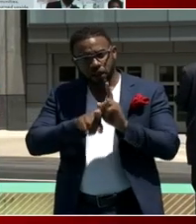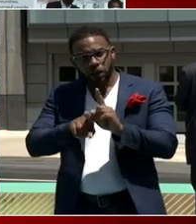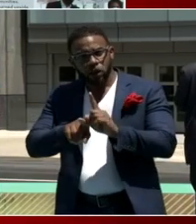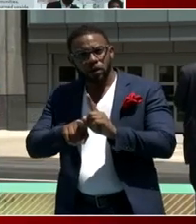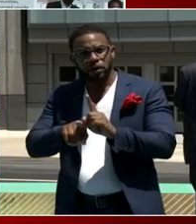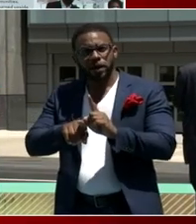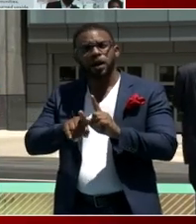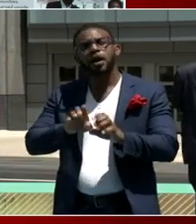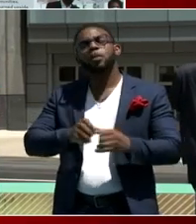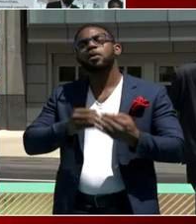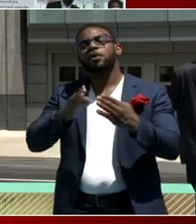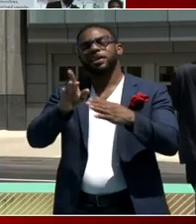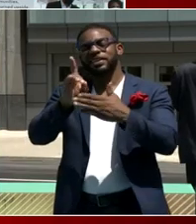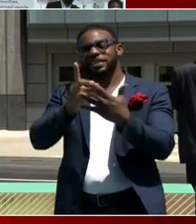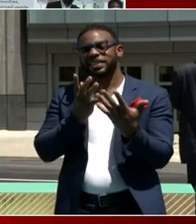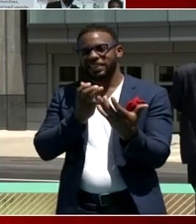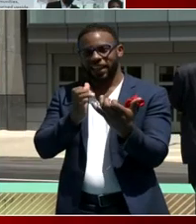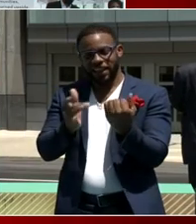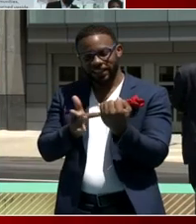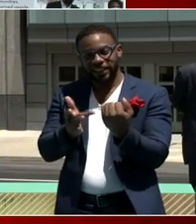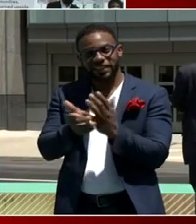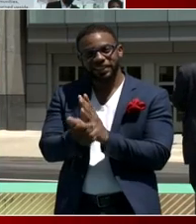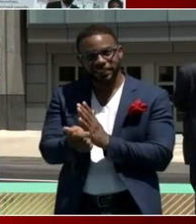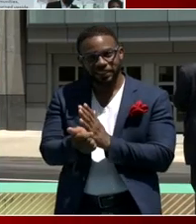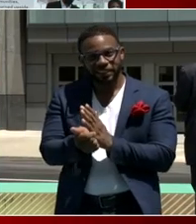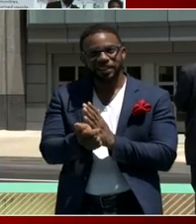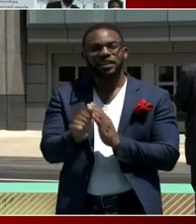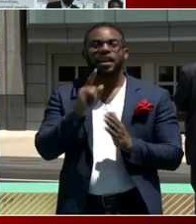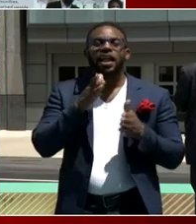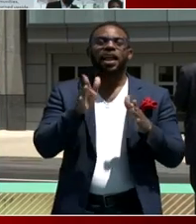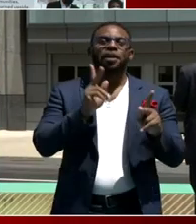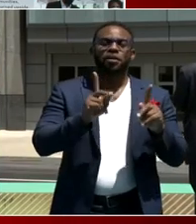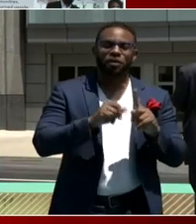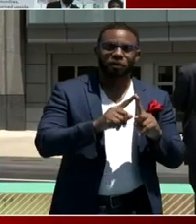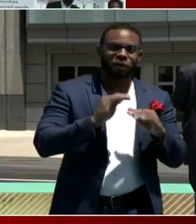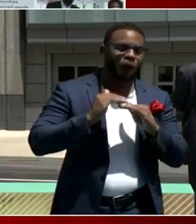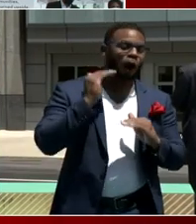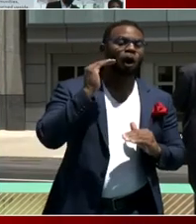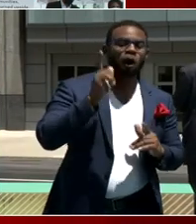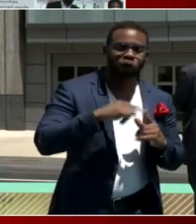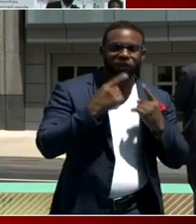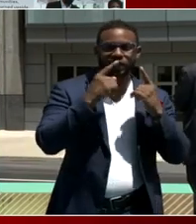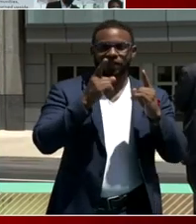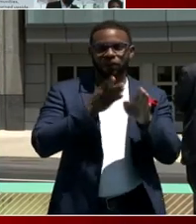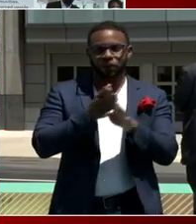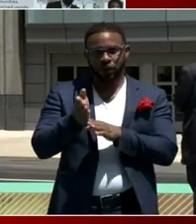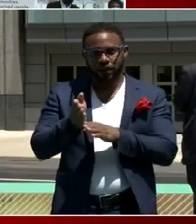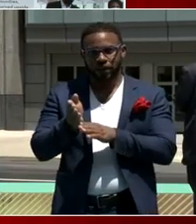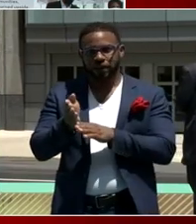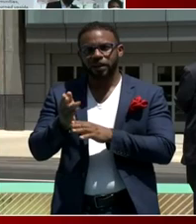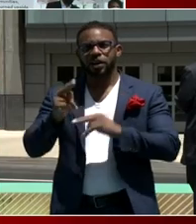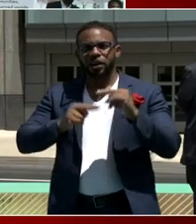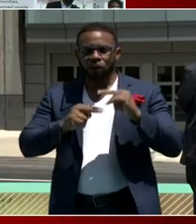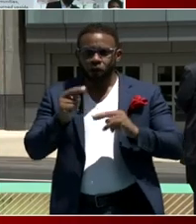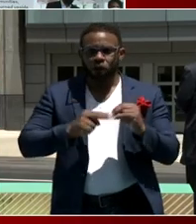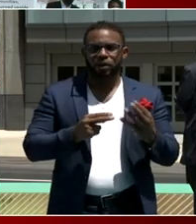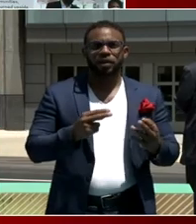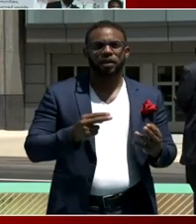apprenticeships, provides desirable technical skills that allow people to go on to successful careers in